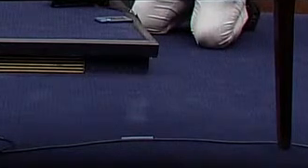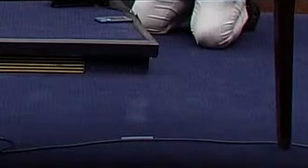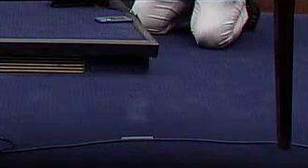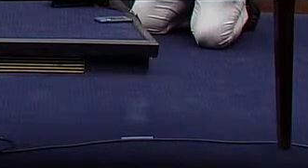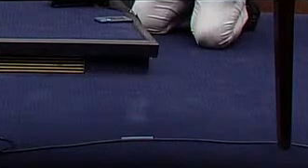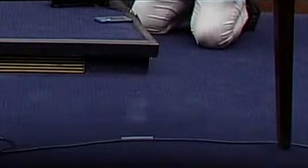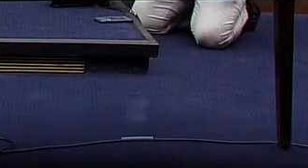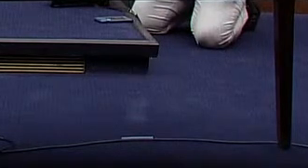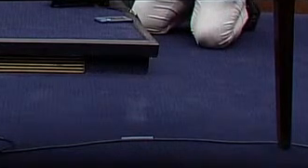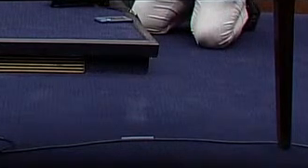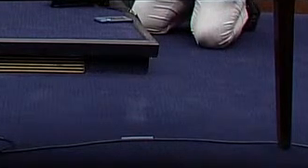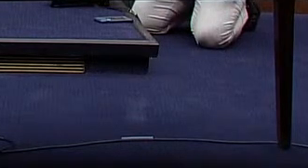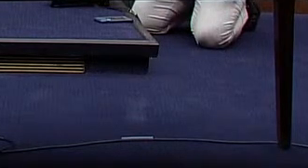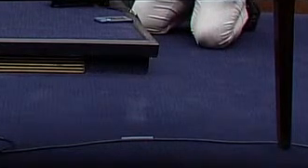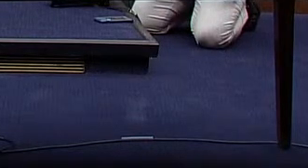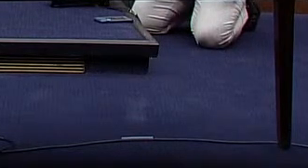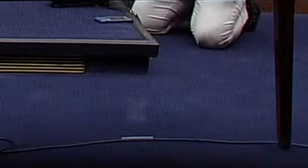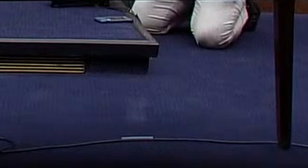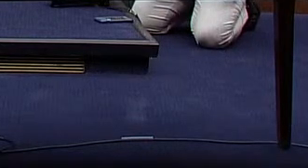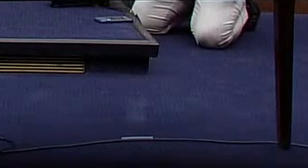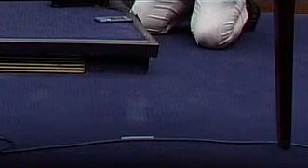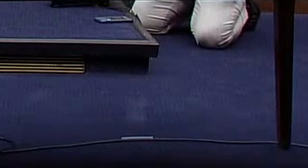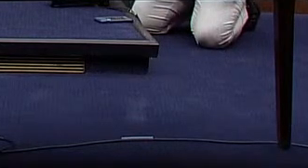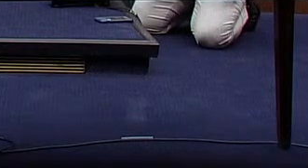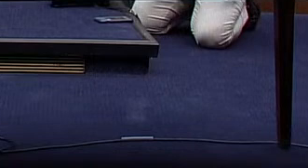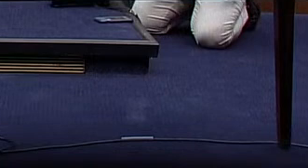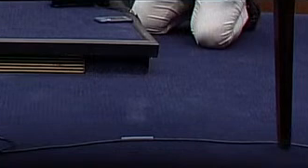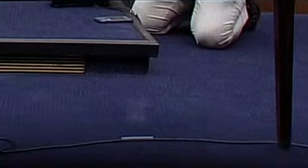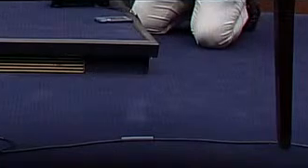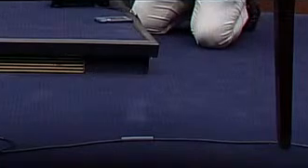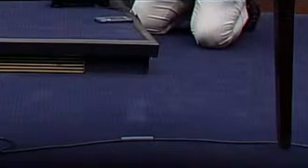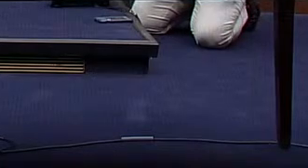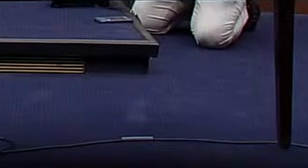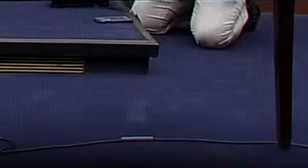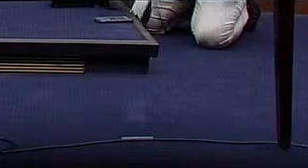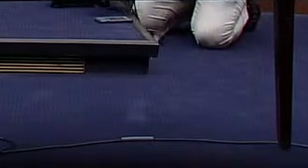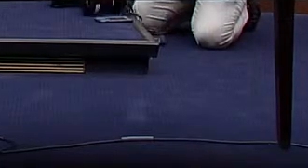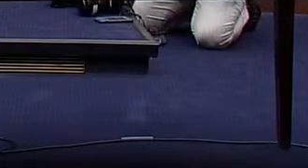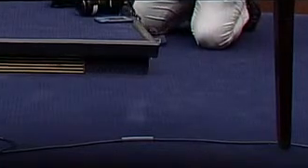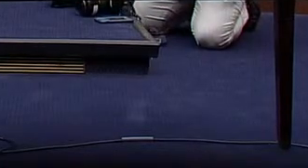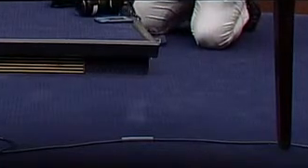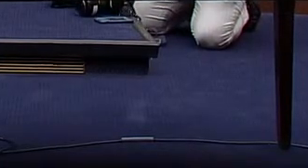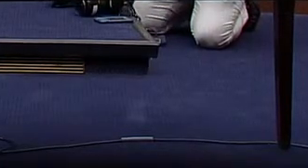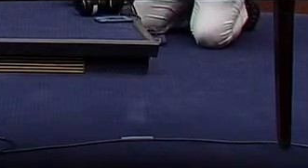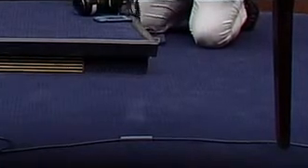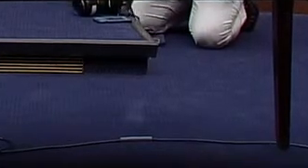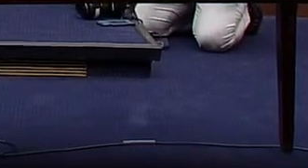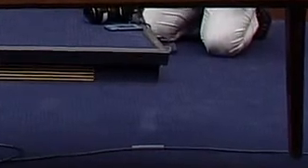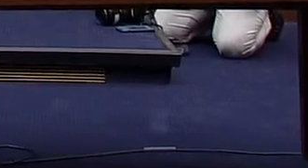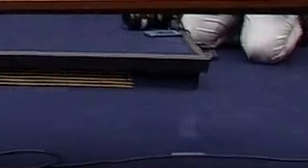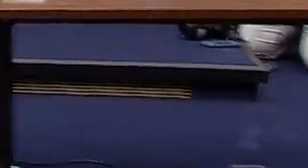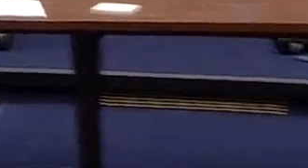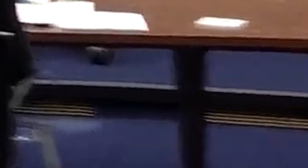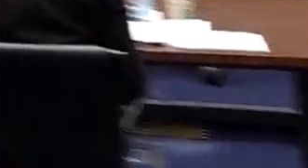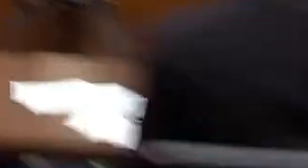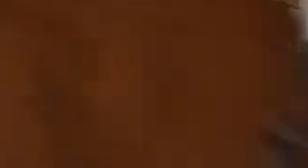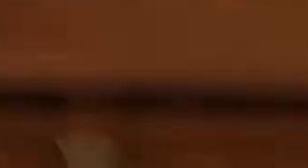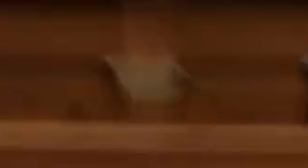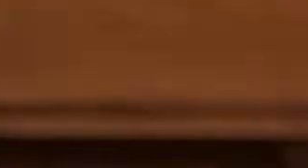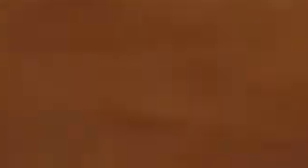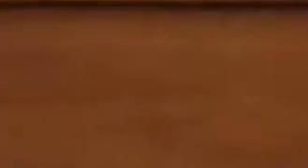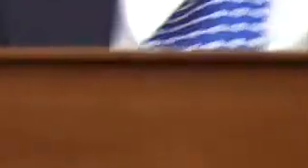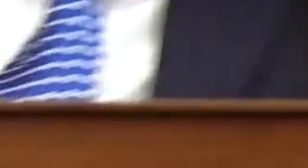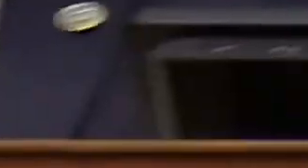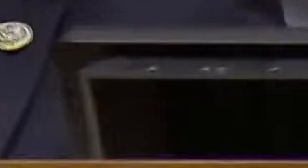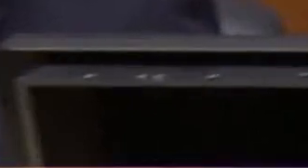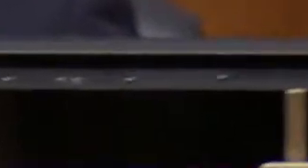too small, our economy is not diverse enough, even though we're bigger by population than 2 states and pay more